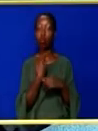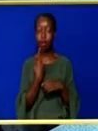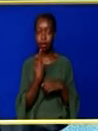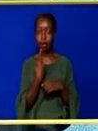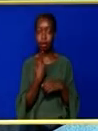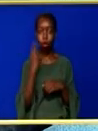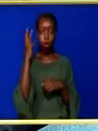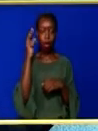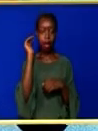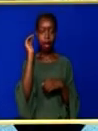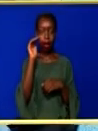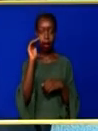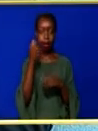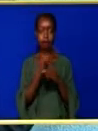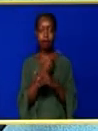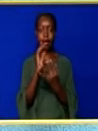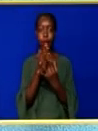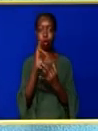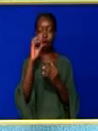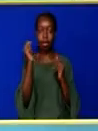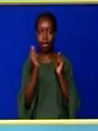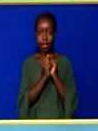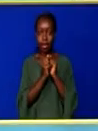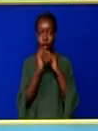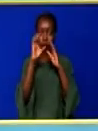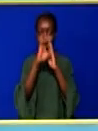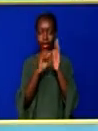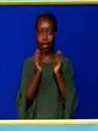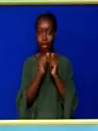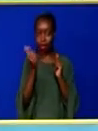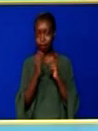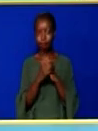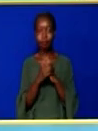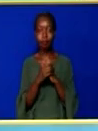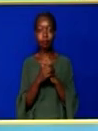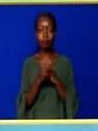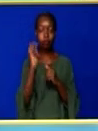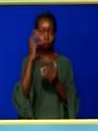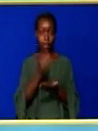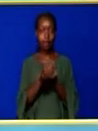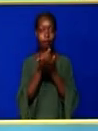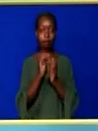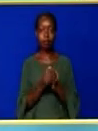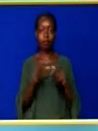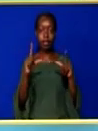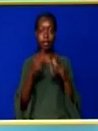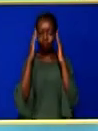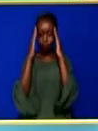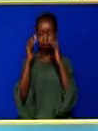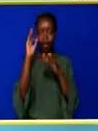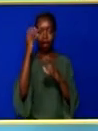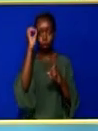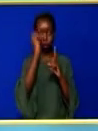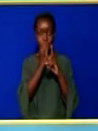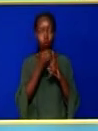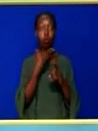the difference between the 2010 and the other one. Yes. I'll help you there. Yes. So let's now look at the third objective. We